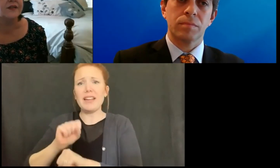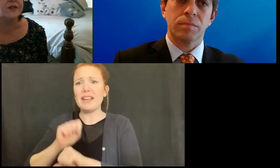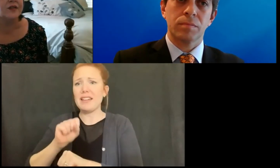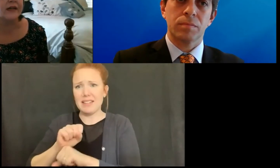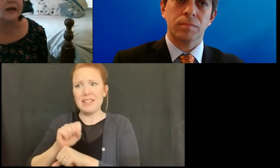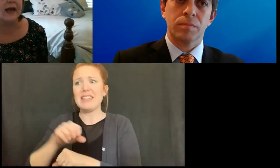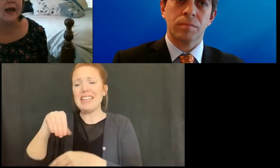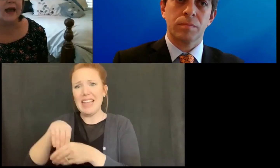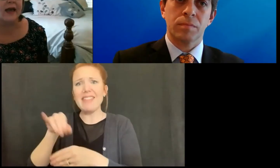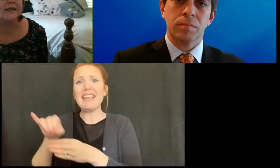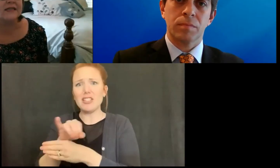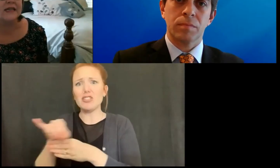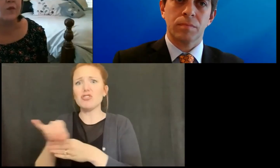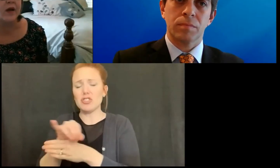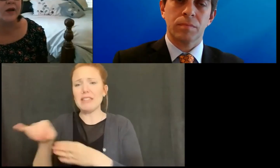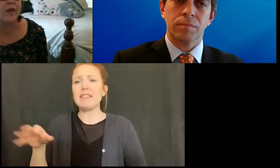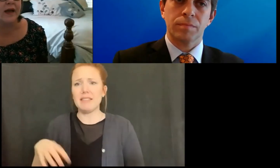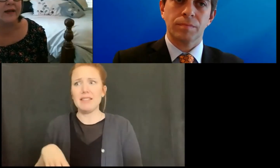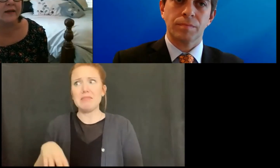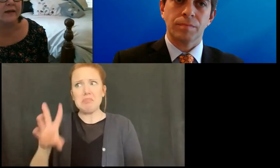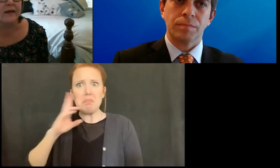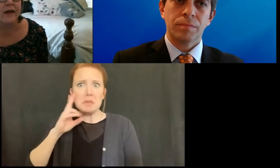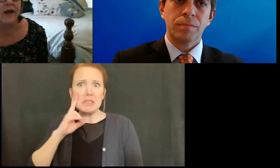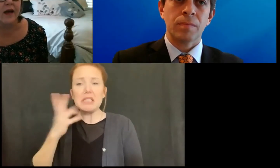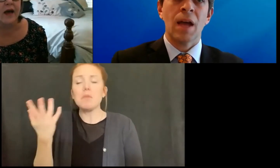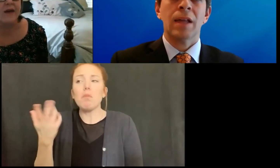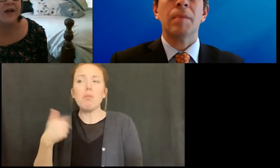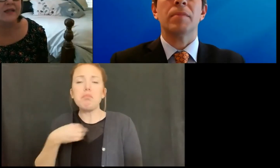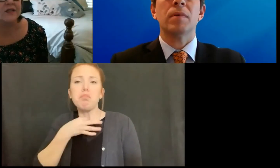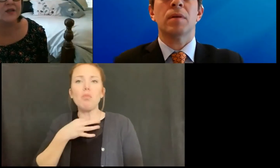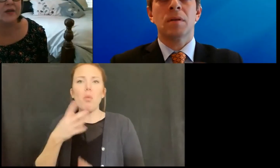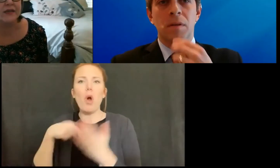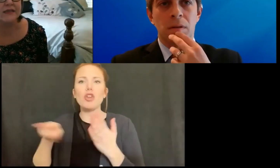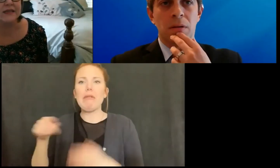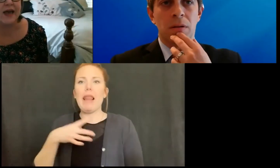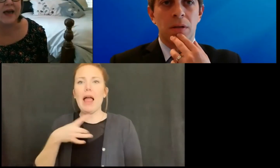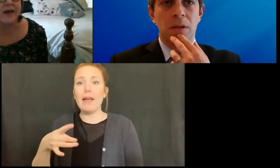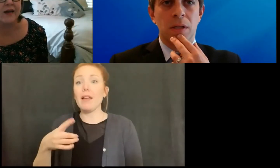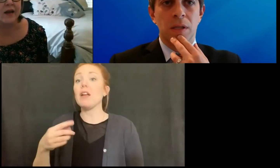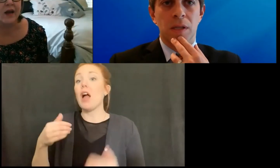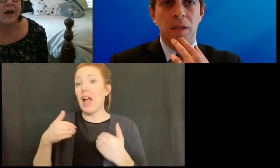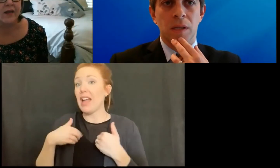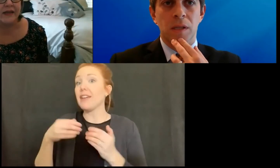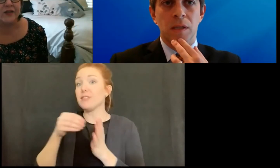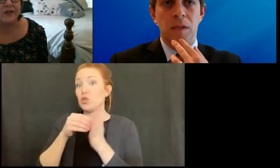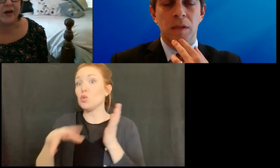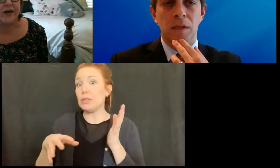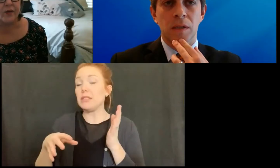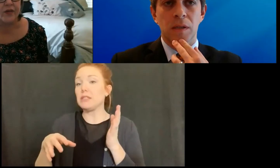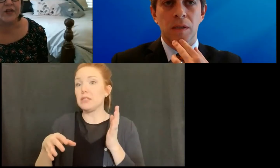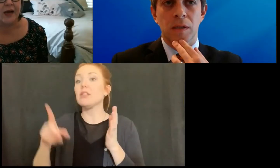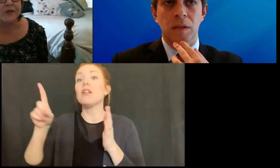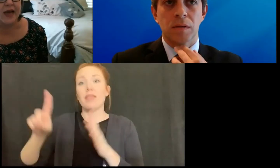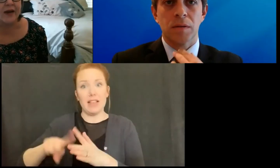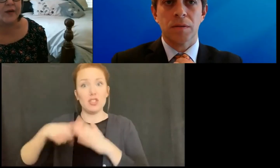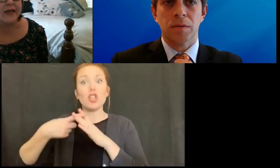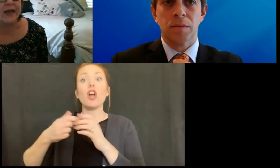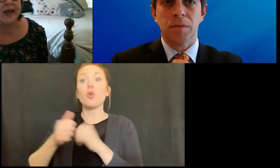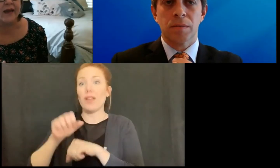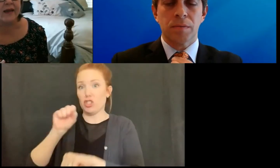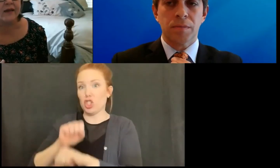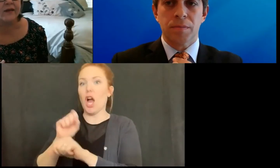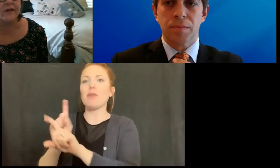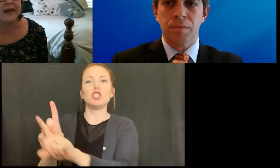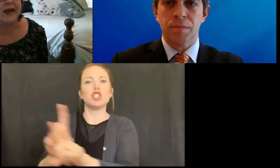the industry and see what you like. I've got students that they started with the job